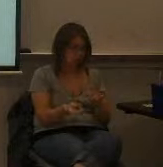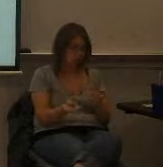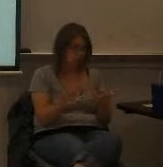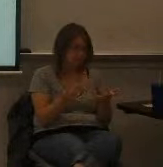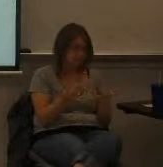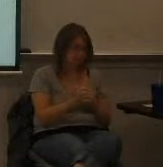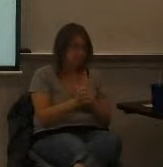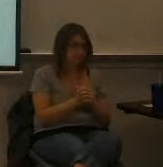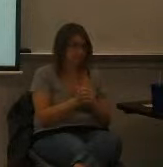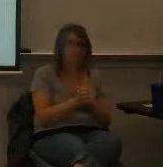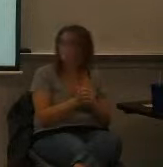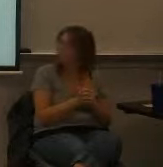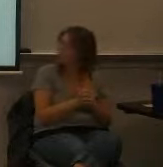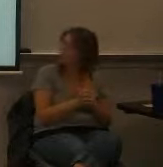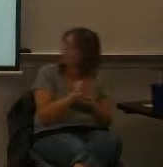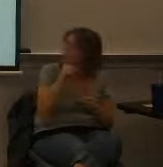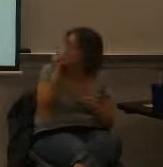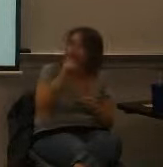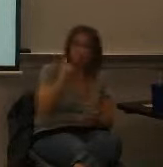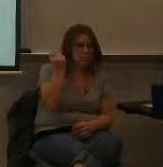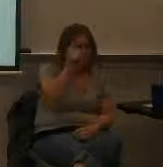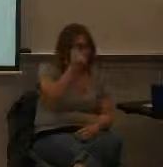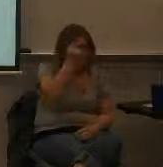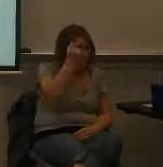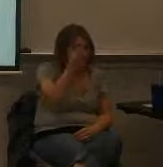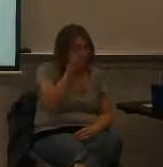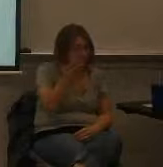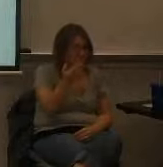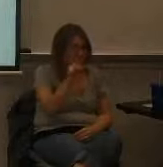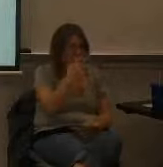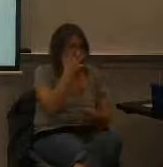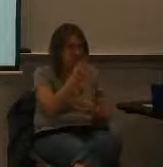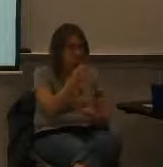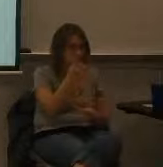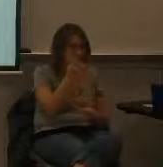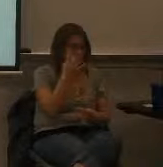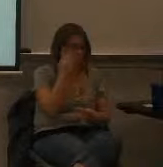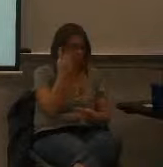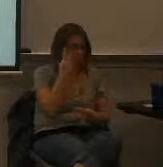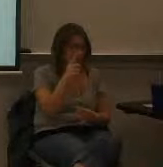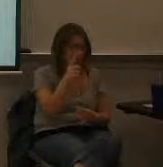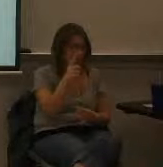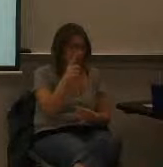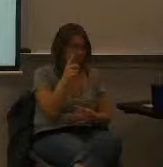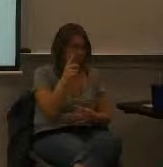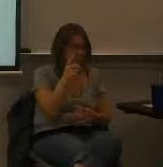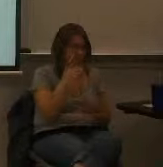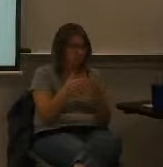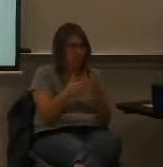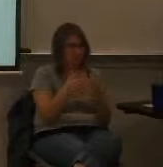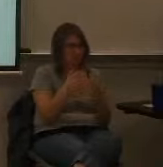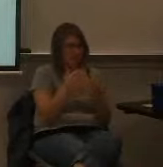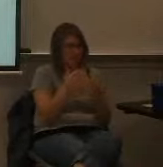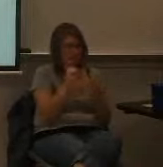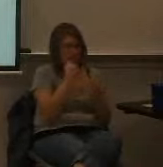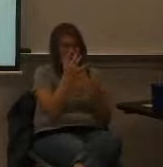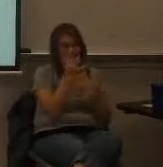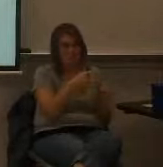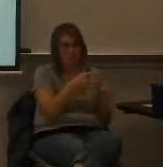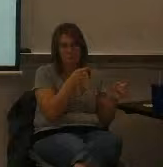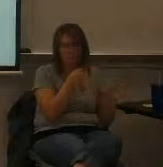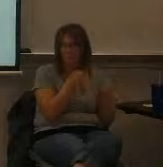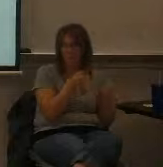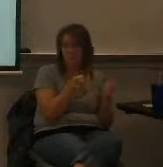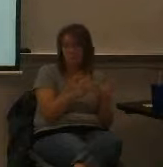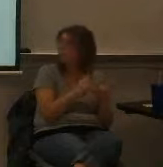that's these are all just sort of theoretical things that are of interest, maybe not so much of interest to management,